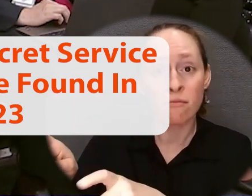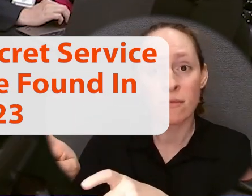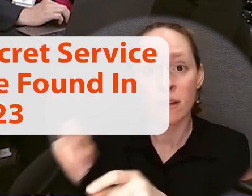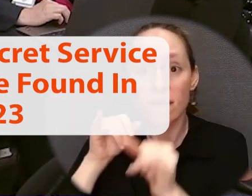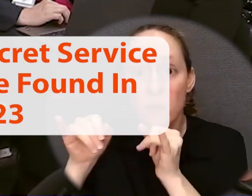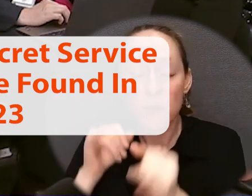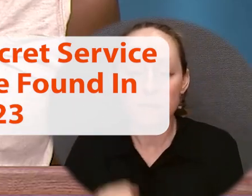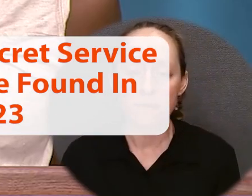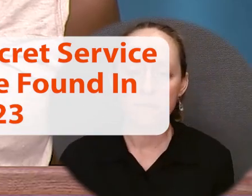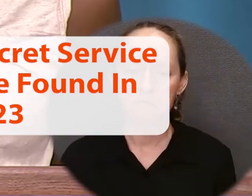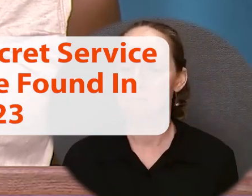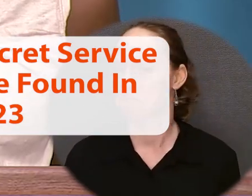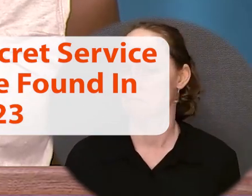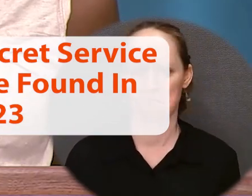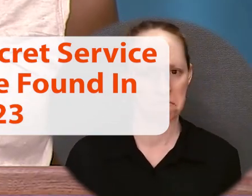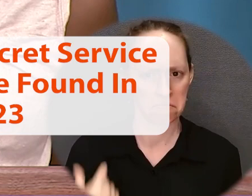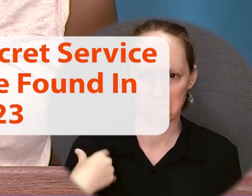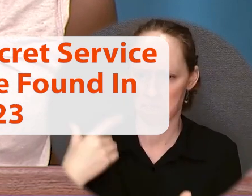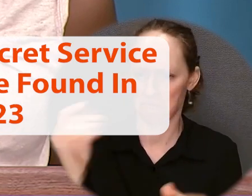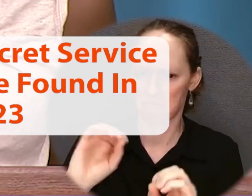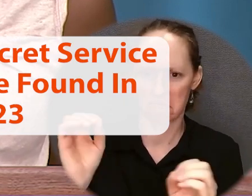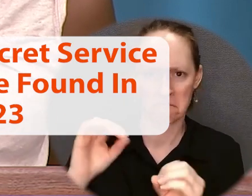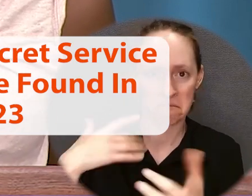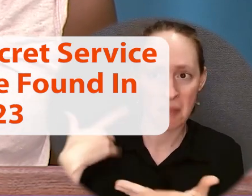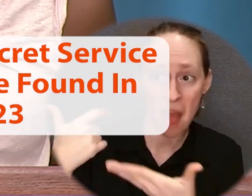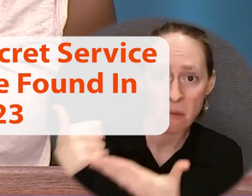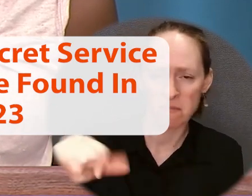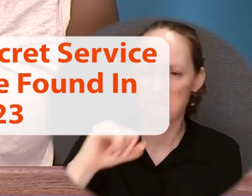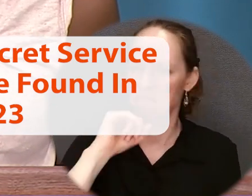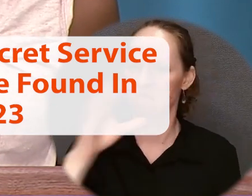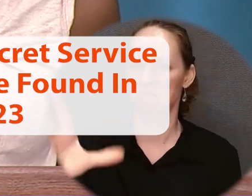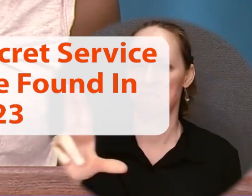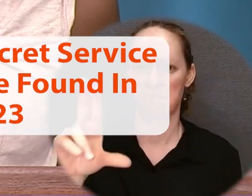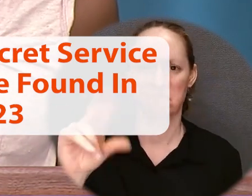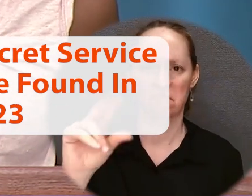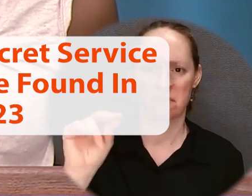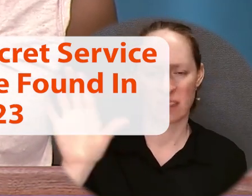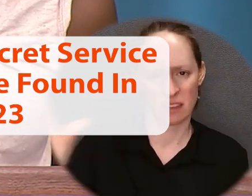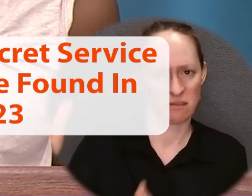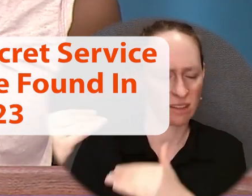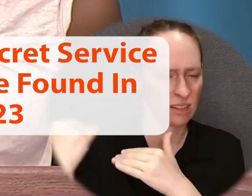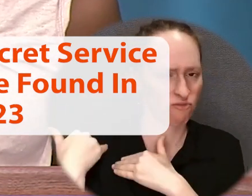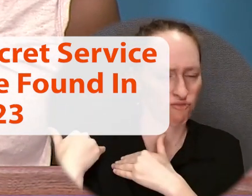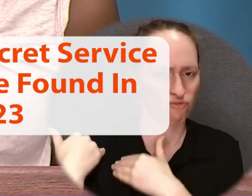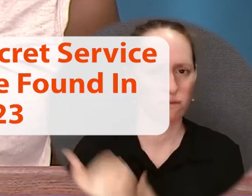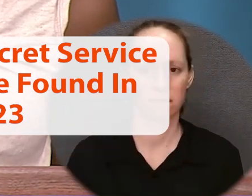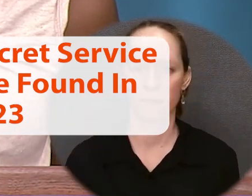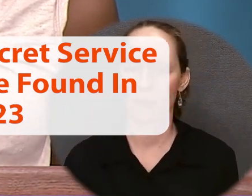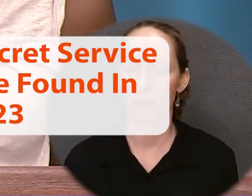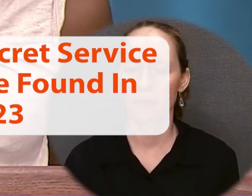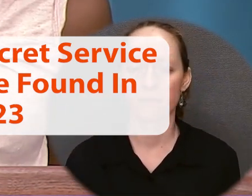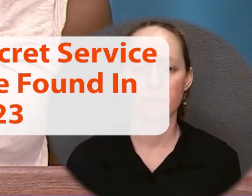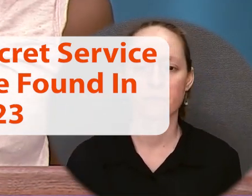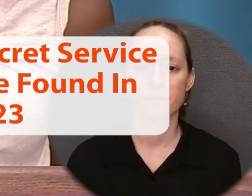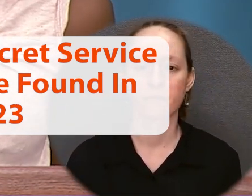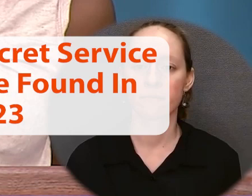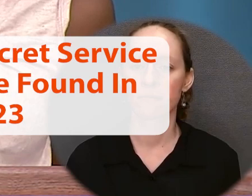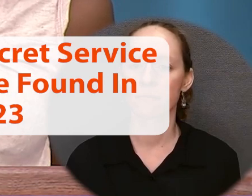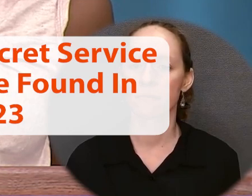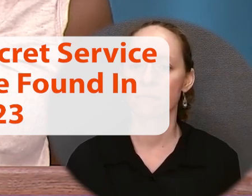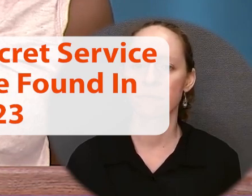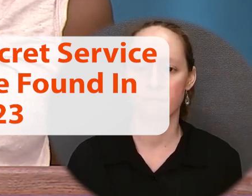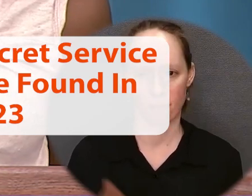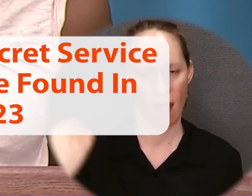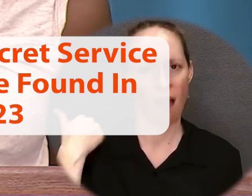Well, look, we're not assisting in anything. This is under the Secret Service purview. This is their kind of guidance